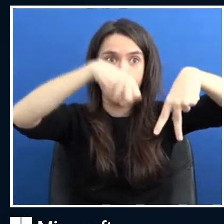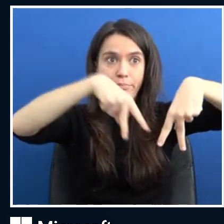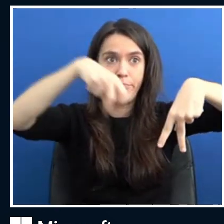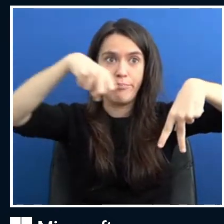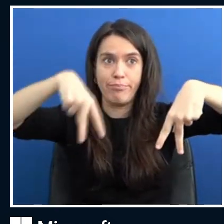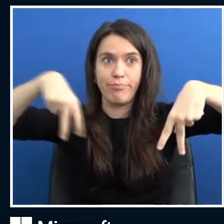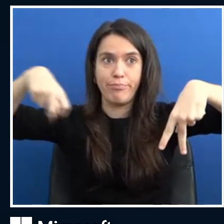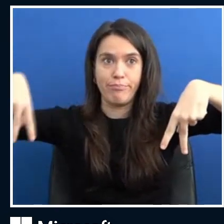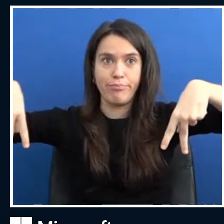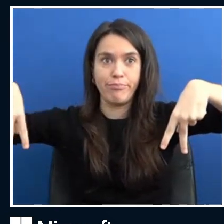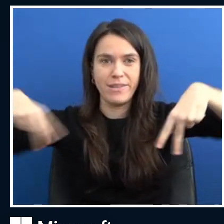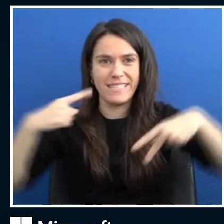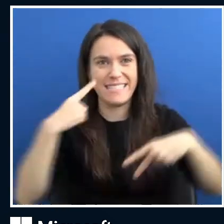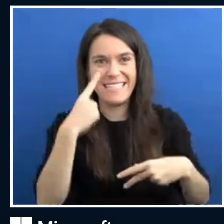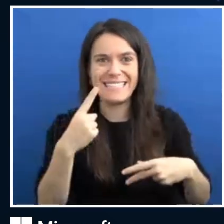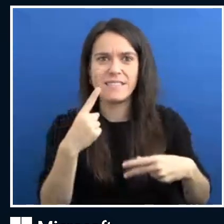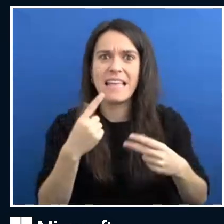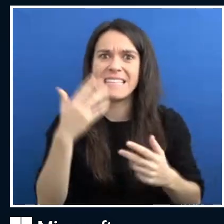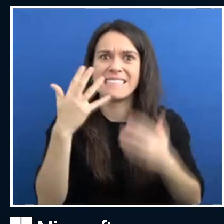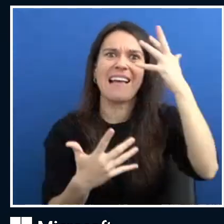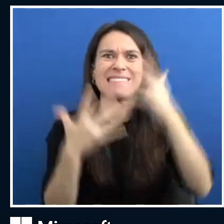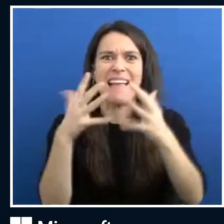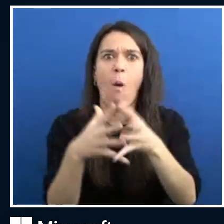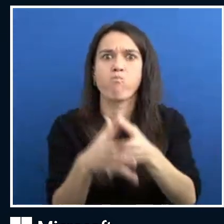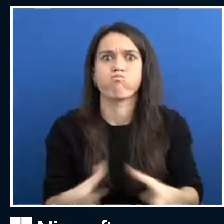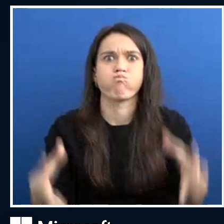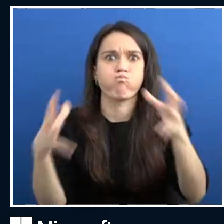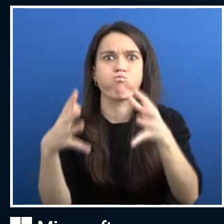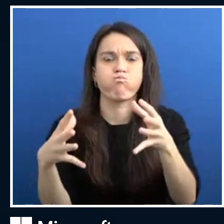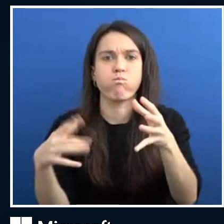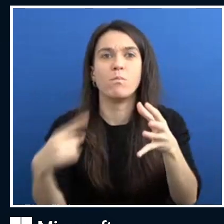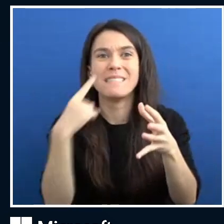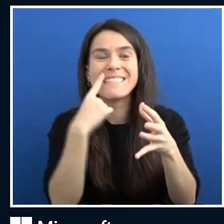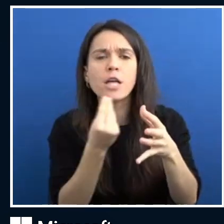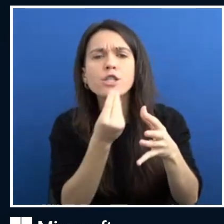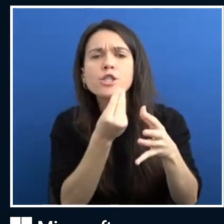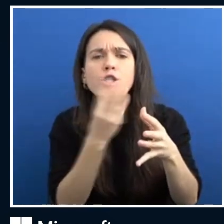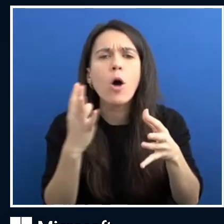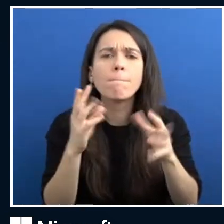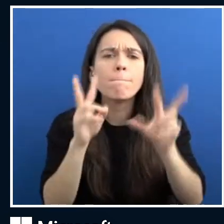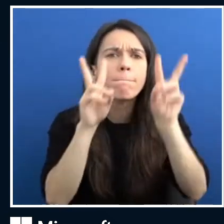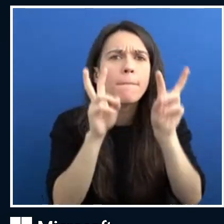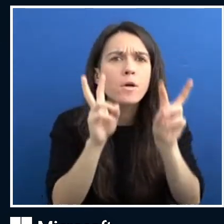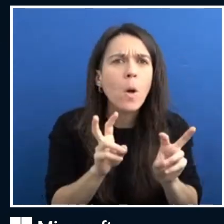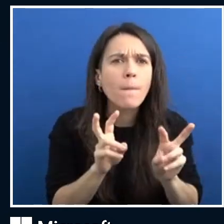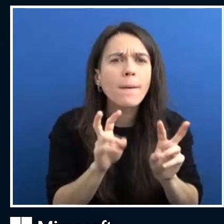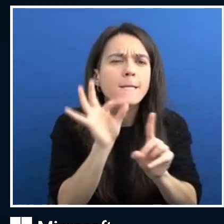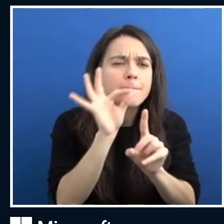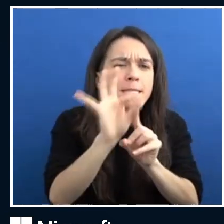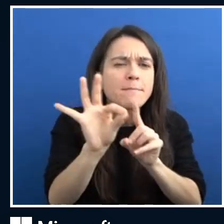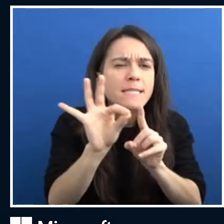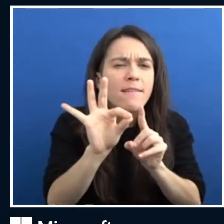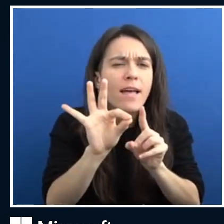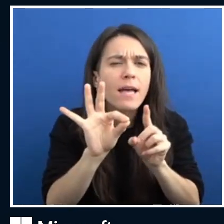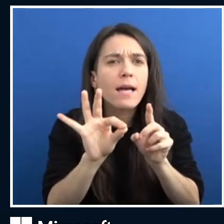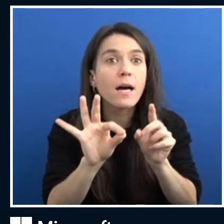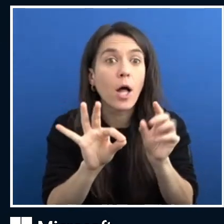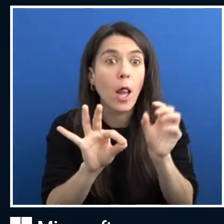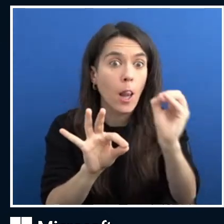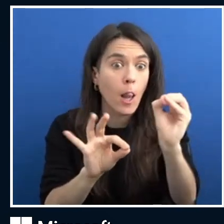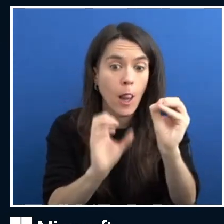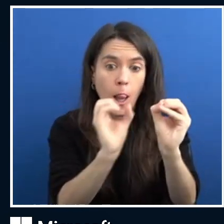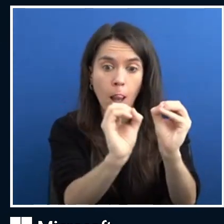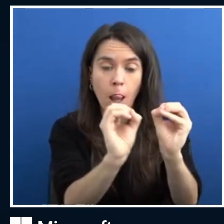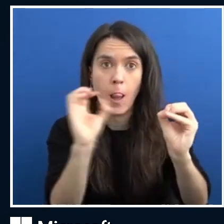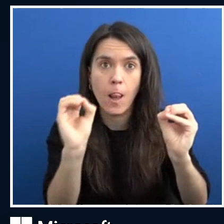data set. What you do is that you pick out just some attributes from that data set or some data points from that data set very randomly. It's like